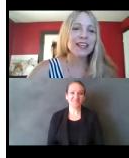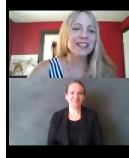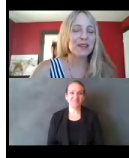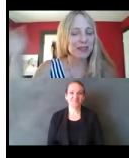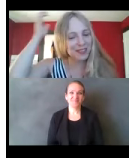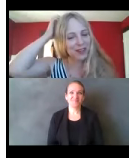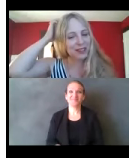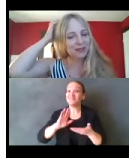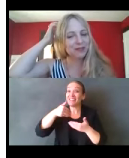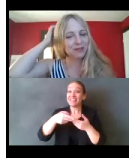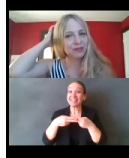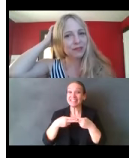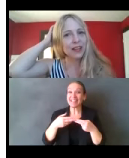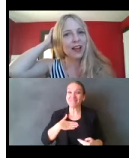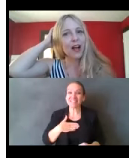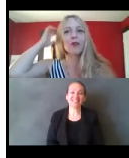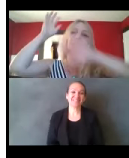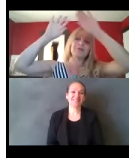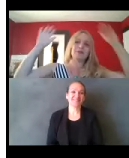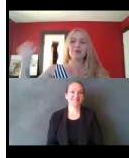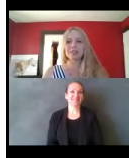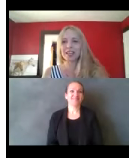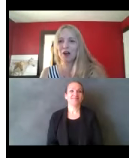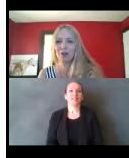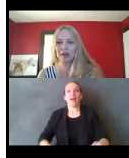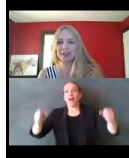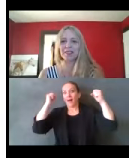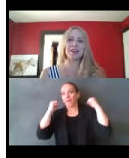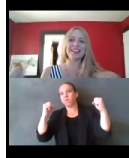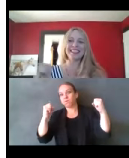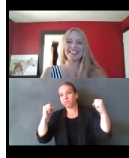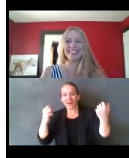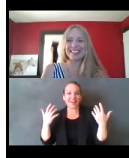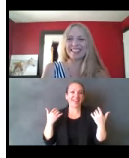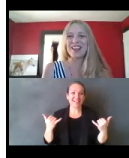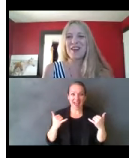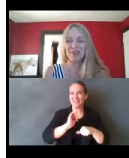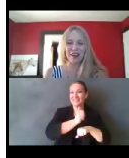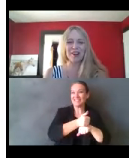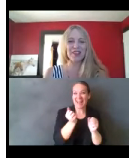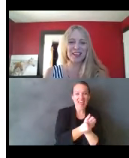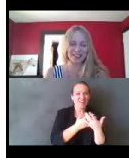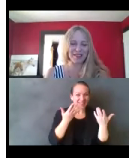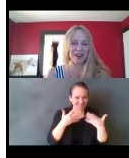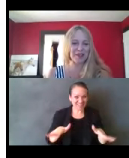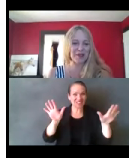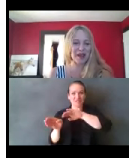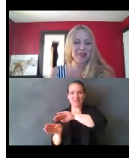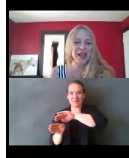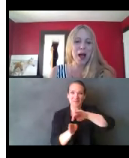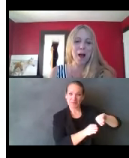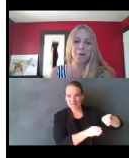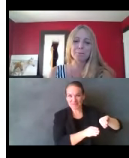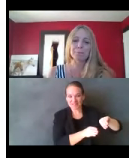All right, next slide, please, Carly. All right, we've set all the baseline. We got all that stuff out of the